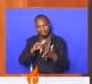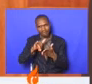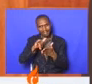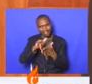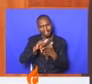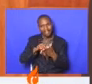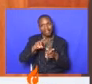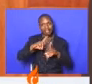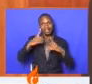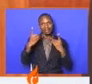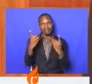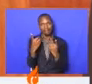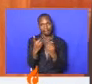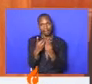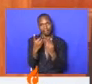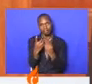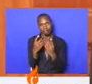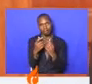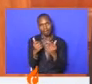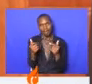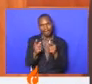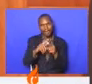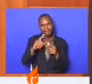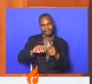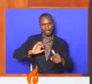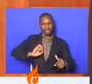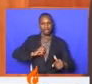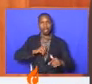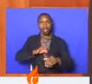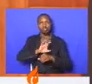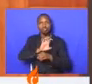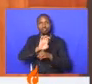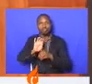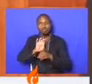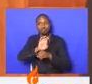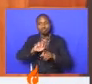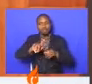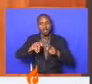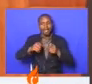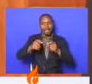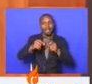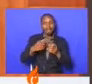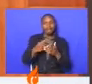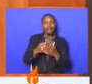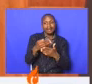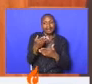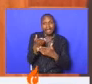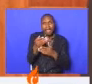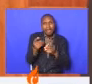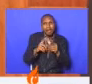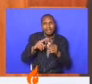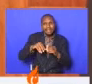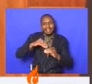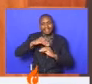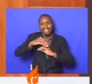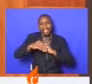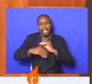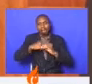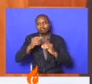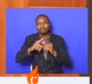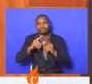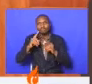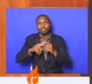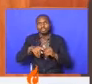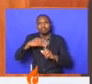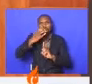sector properly. Our coffee, our banana, our avocado, our